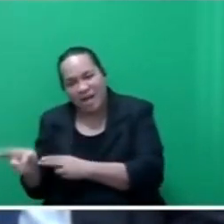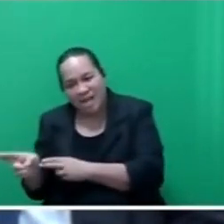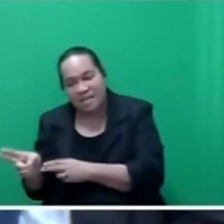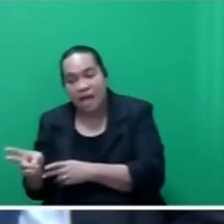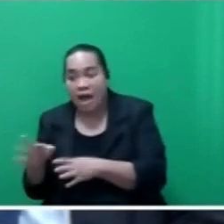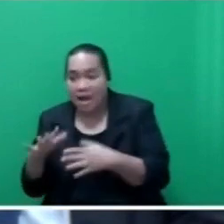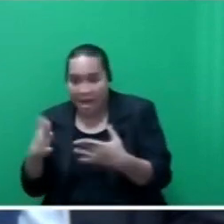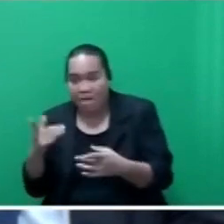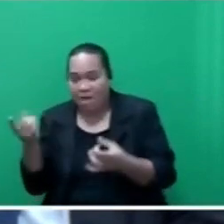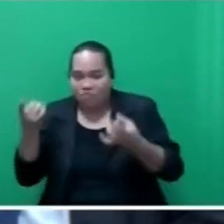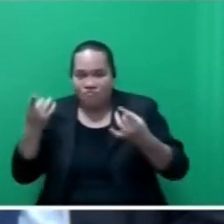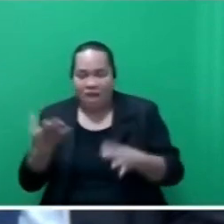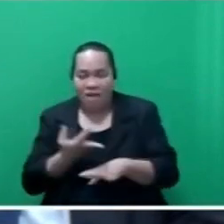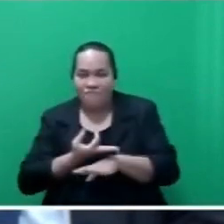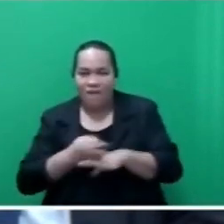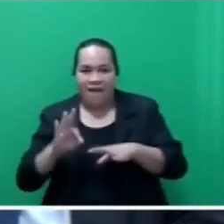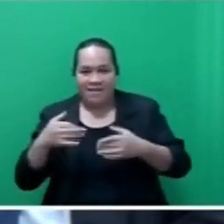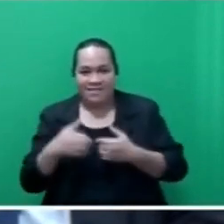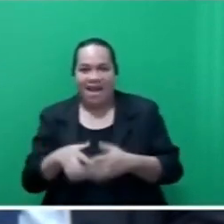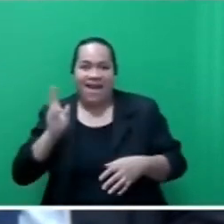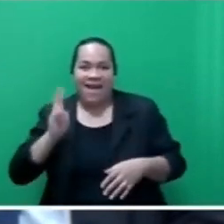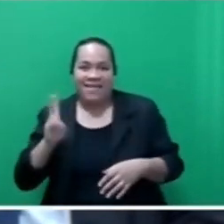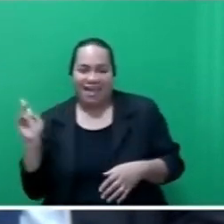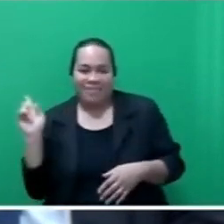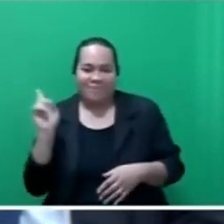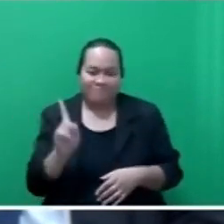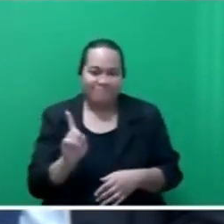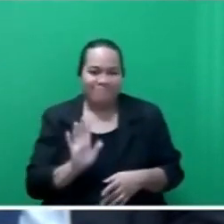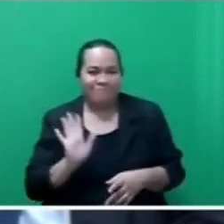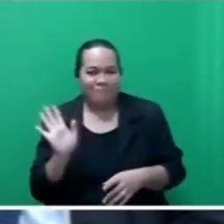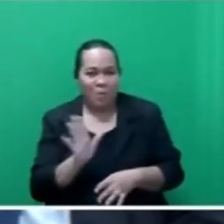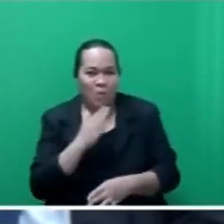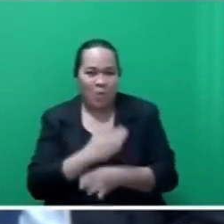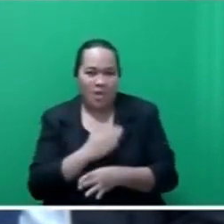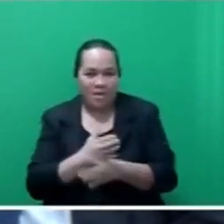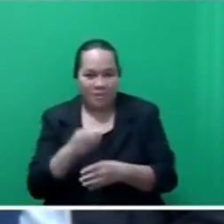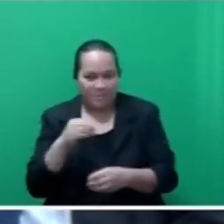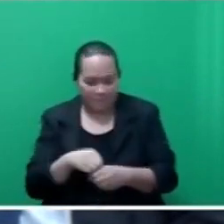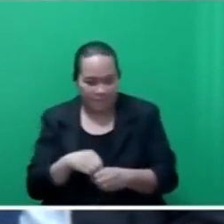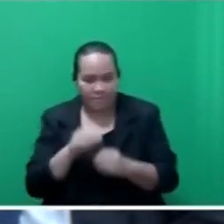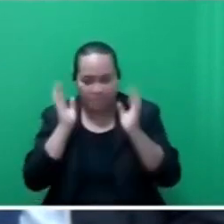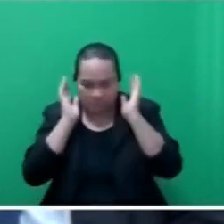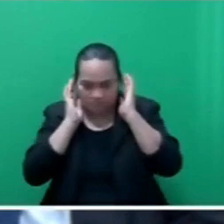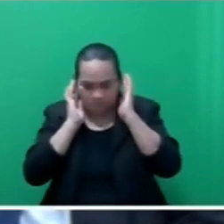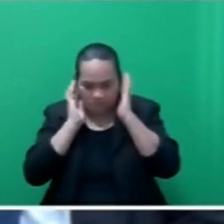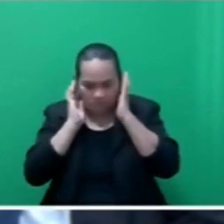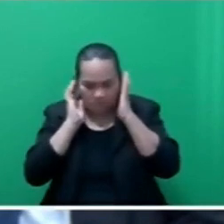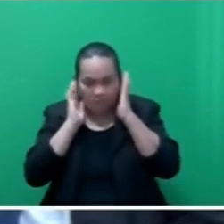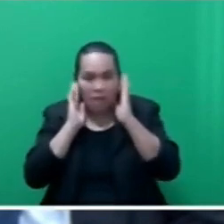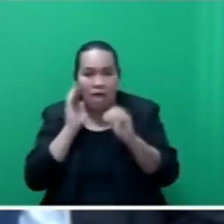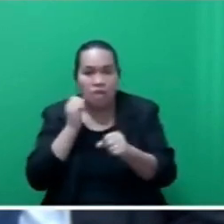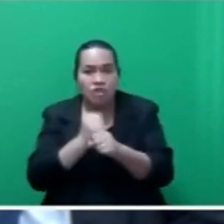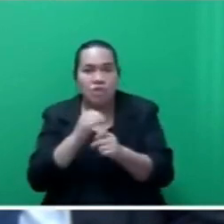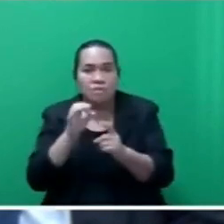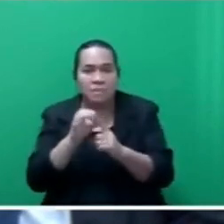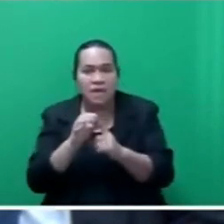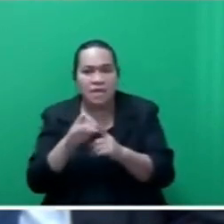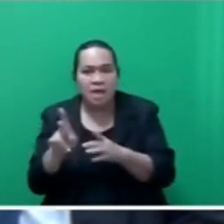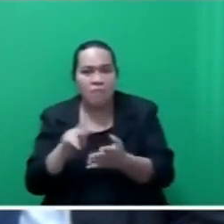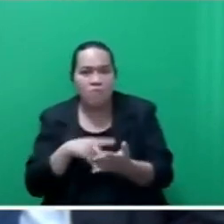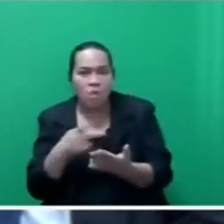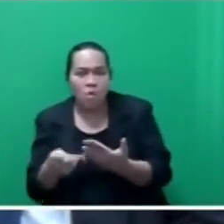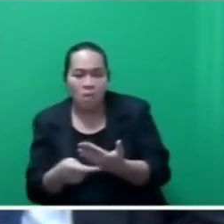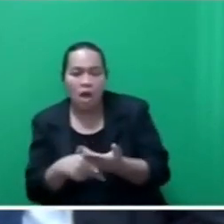back refreshed at the work that's before us. Honourable Speaker, the GP scheme has